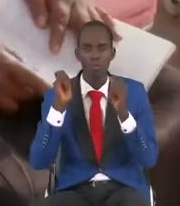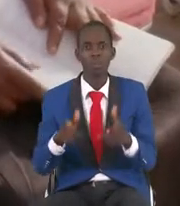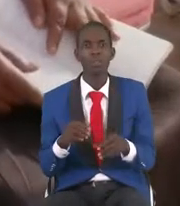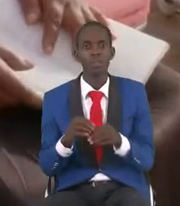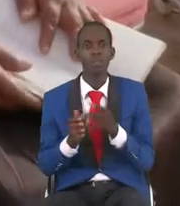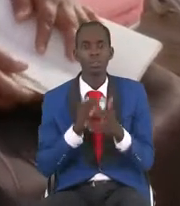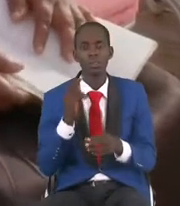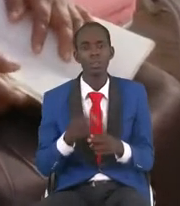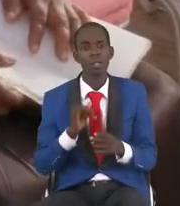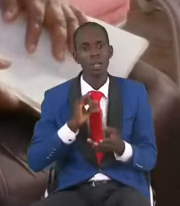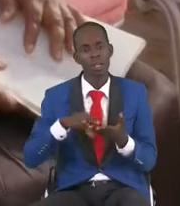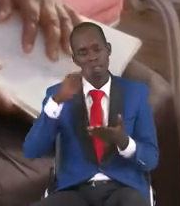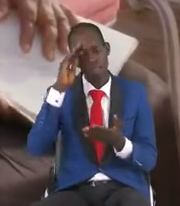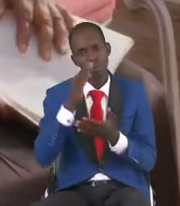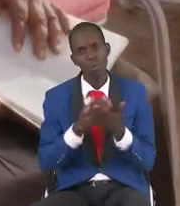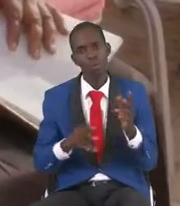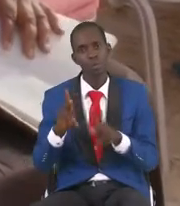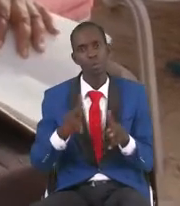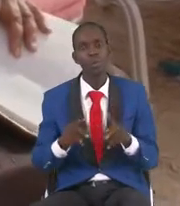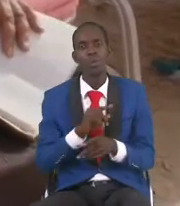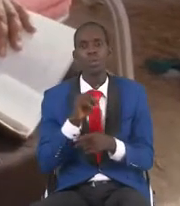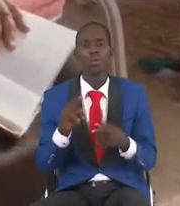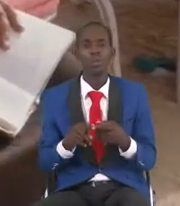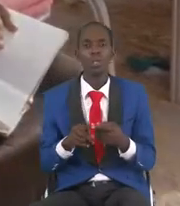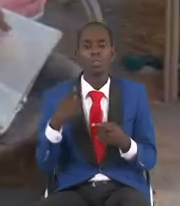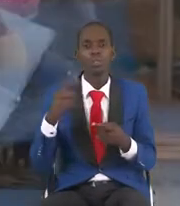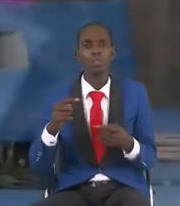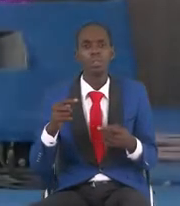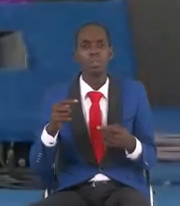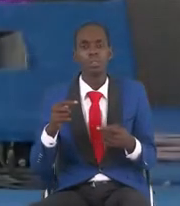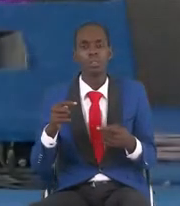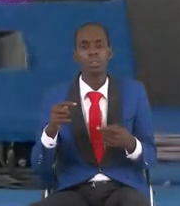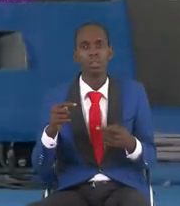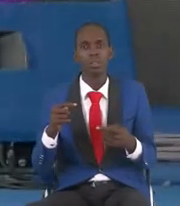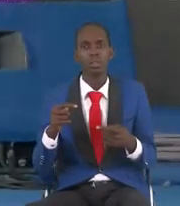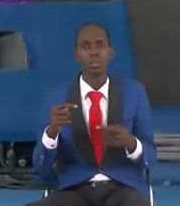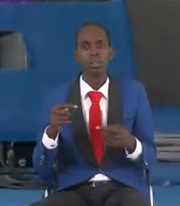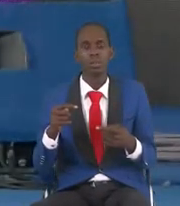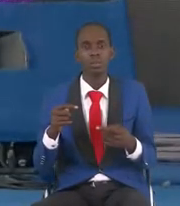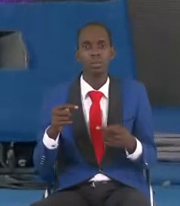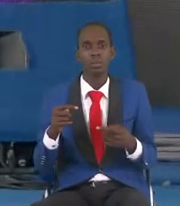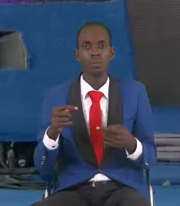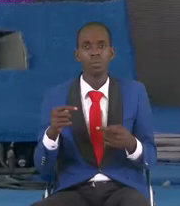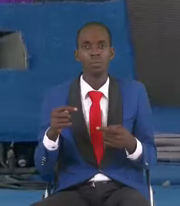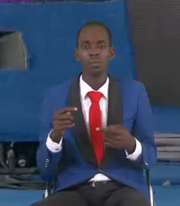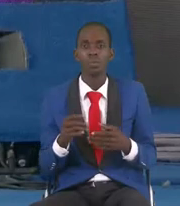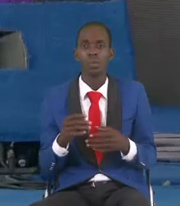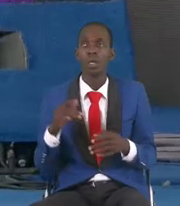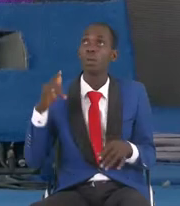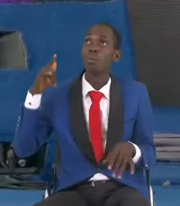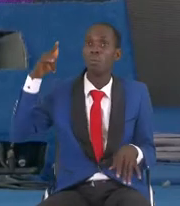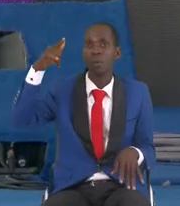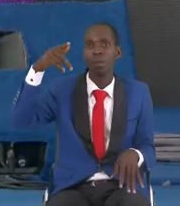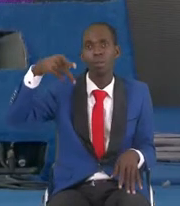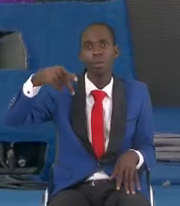some people when the aeroplane came, you know, they said they are not going to use aeroplane, and they were